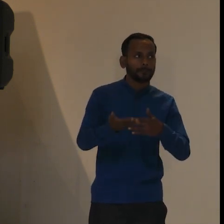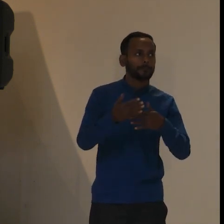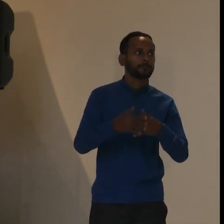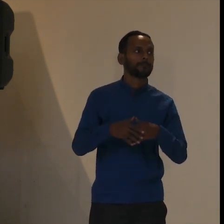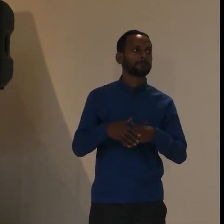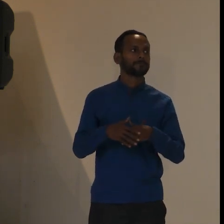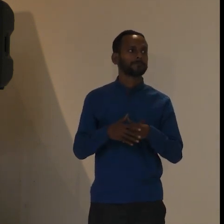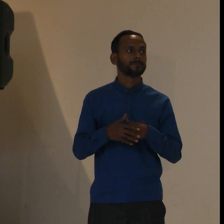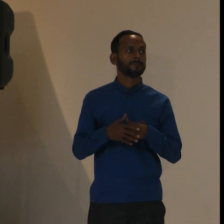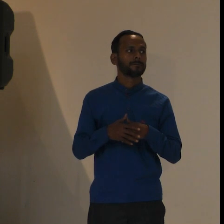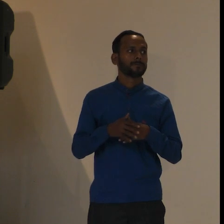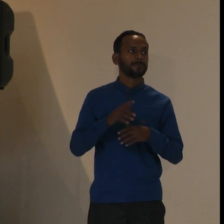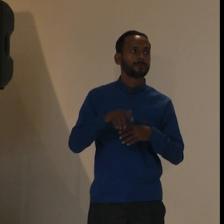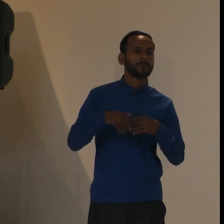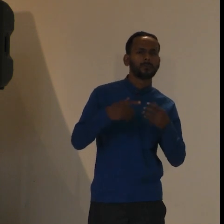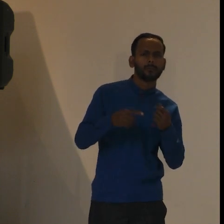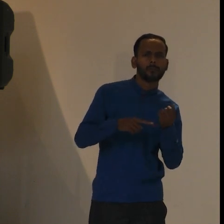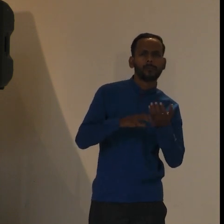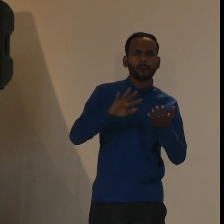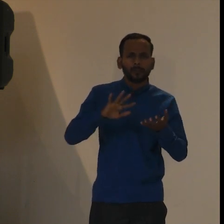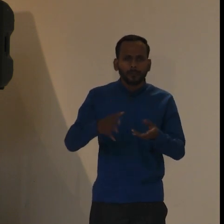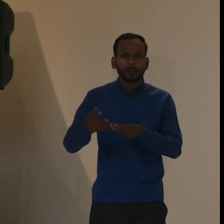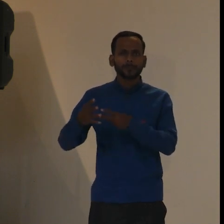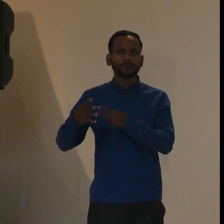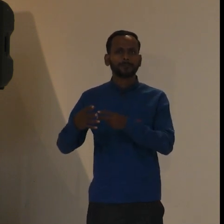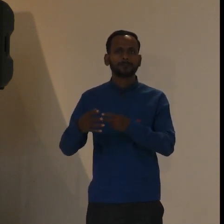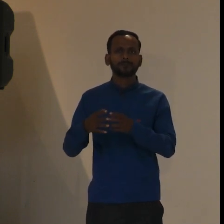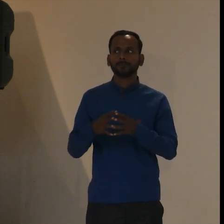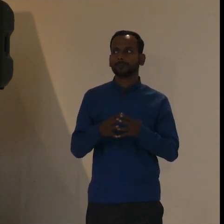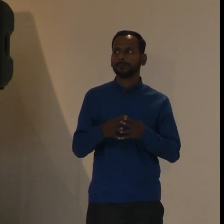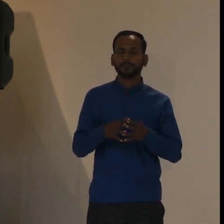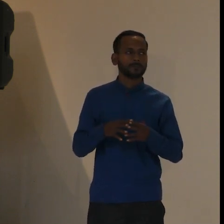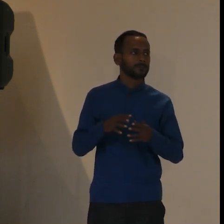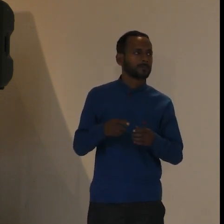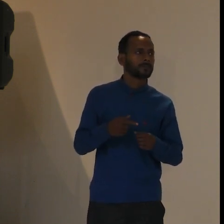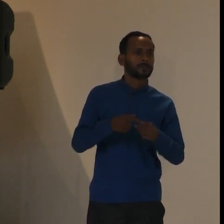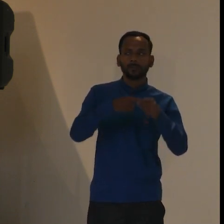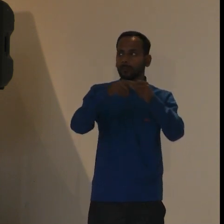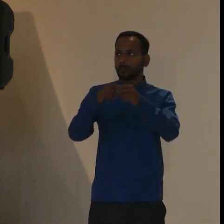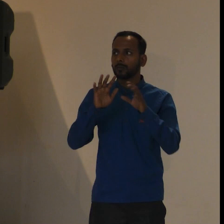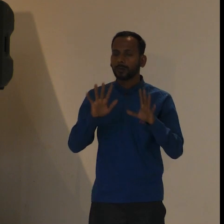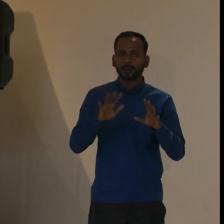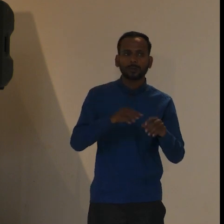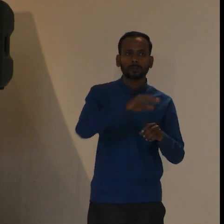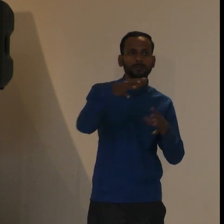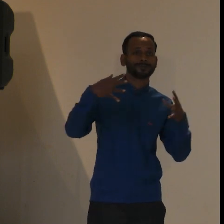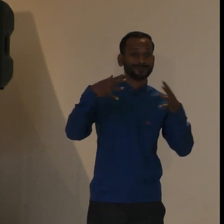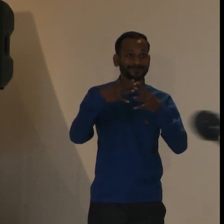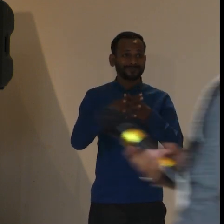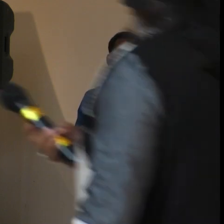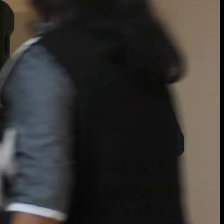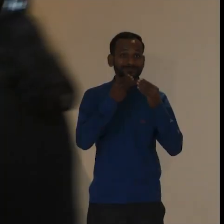have about more than 10 minutes, and we're happy to kind of take questions or listen to your wish lists